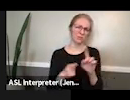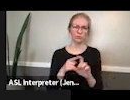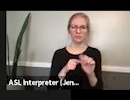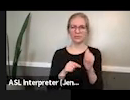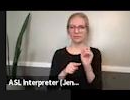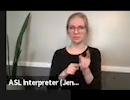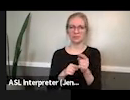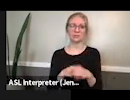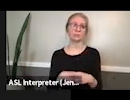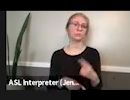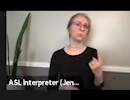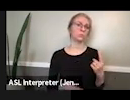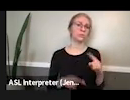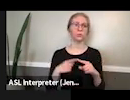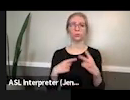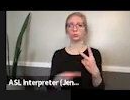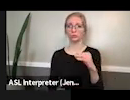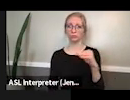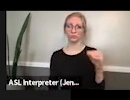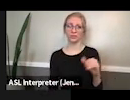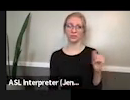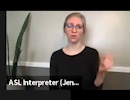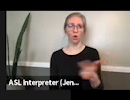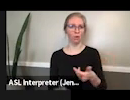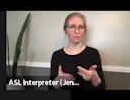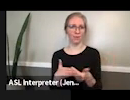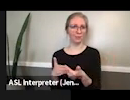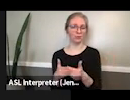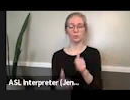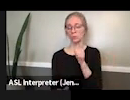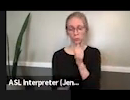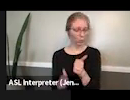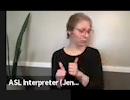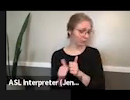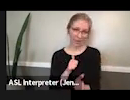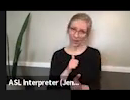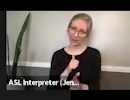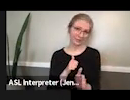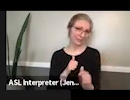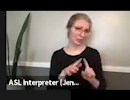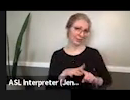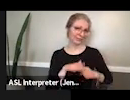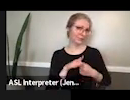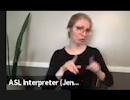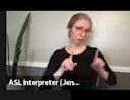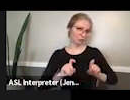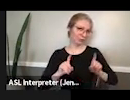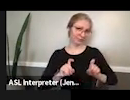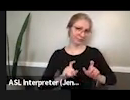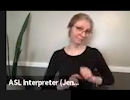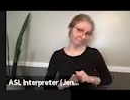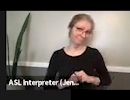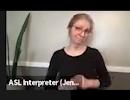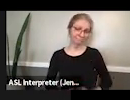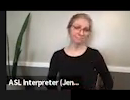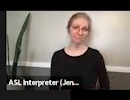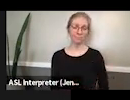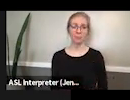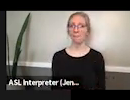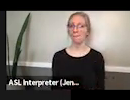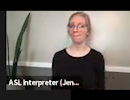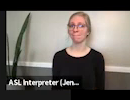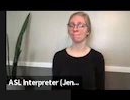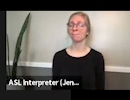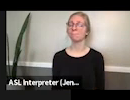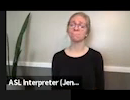2% of all babies do not pass that initial screening. All right. But that